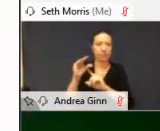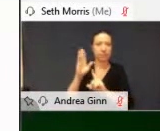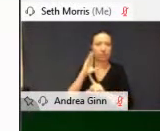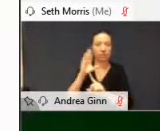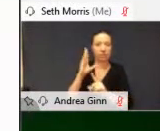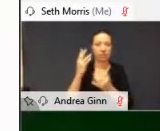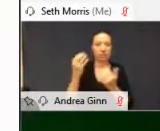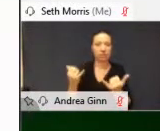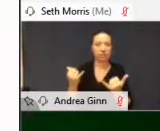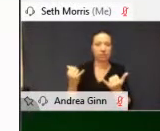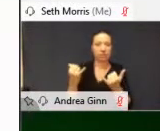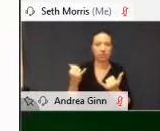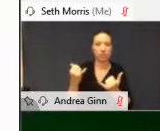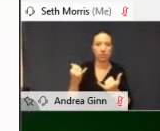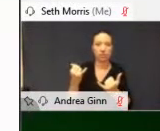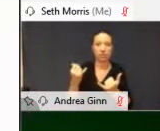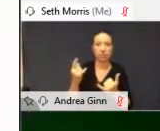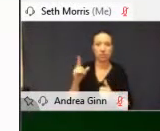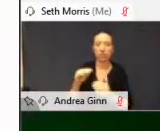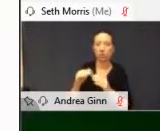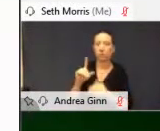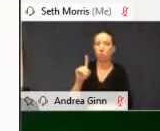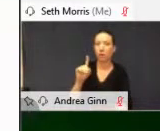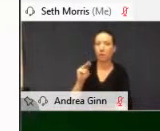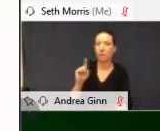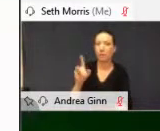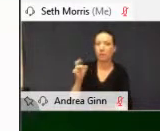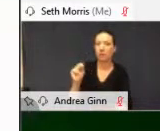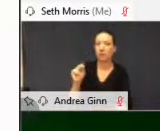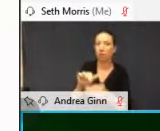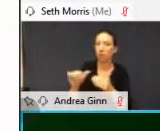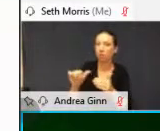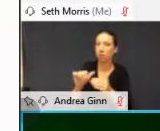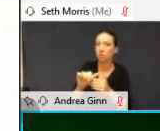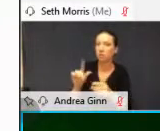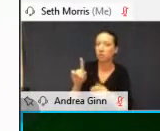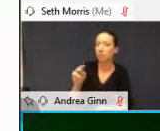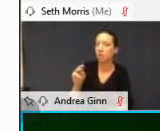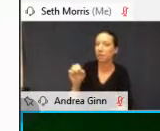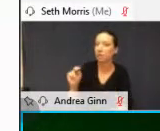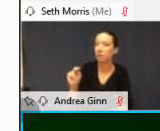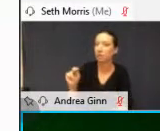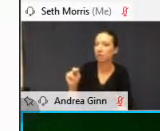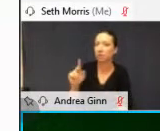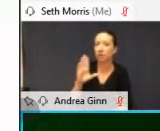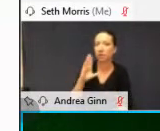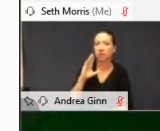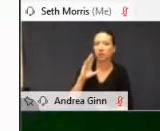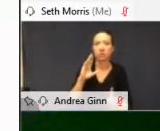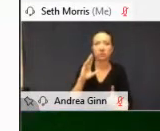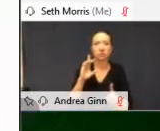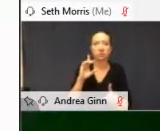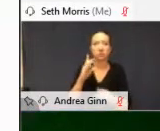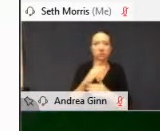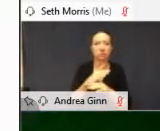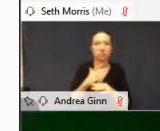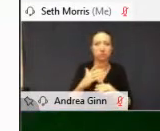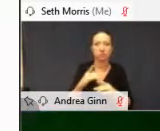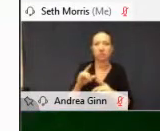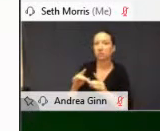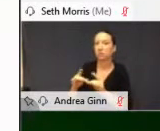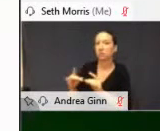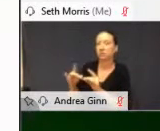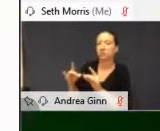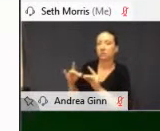$1 million, over $1 million per person. Let me just take you down there to.